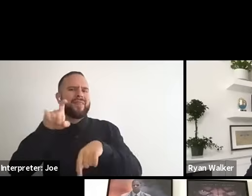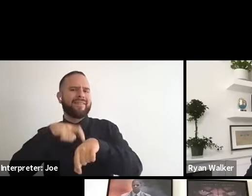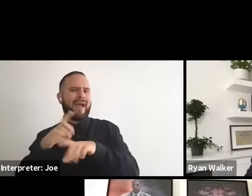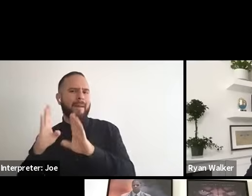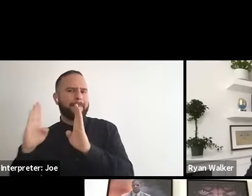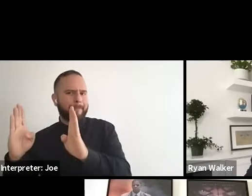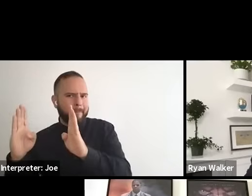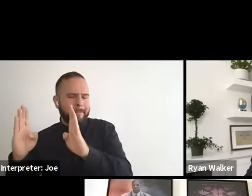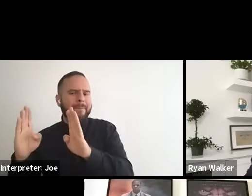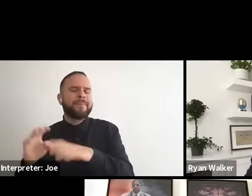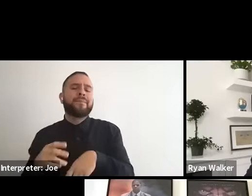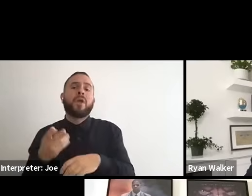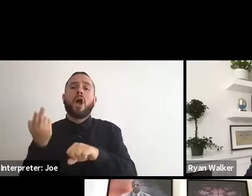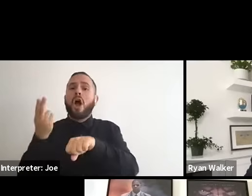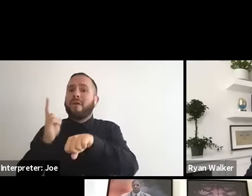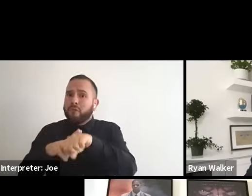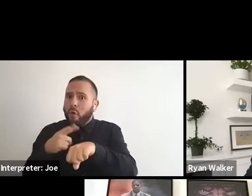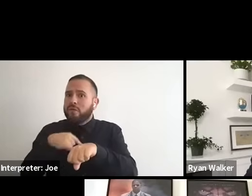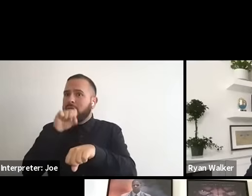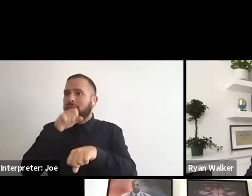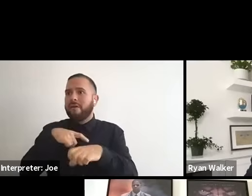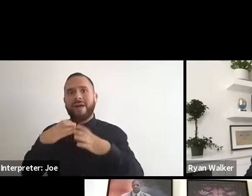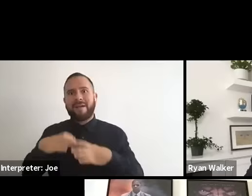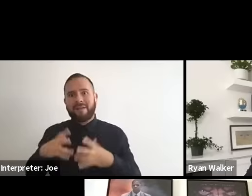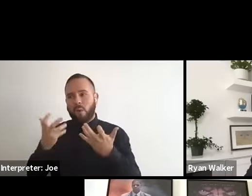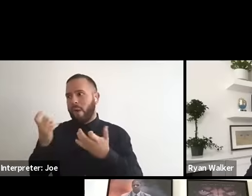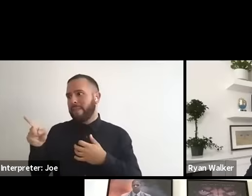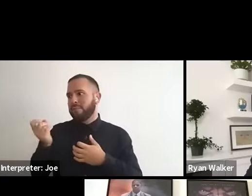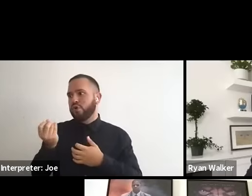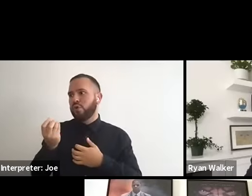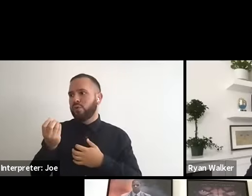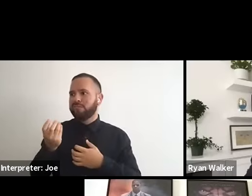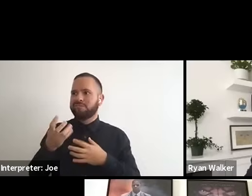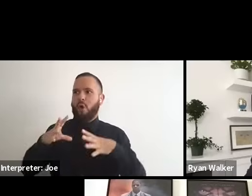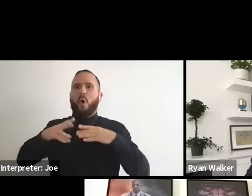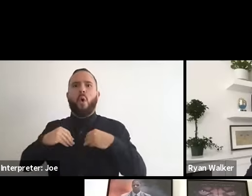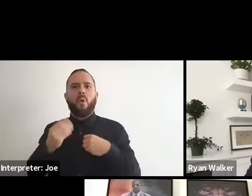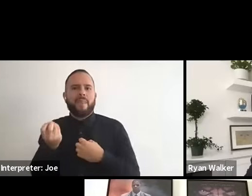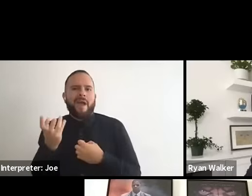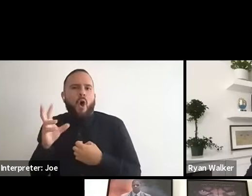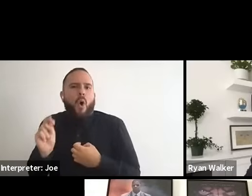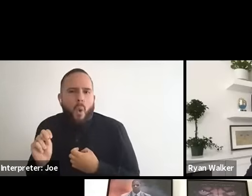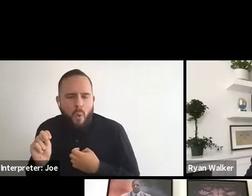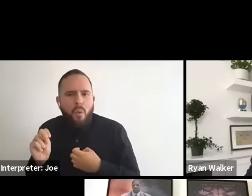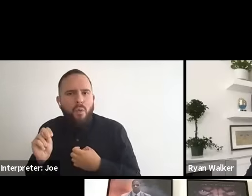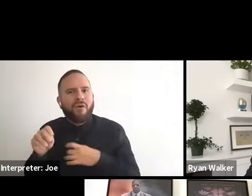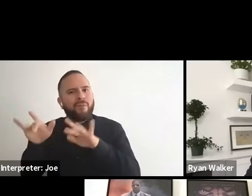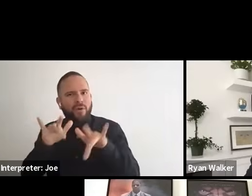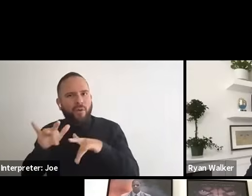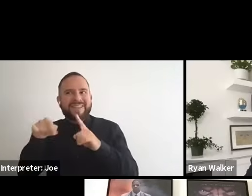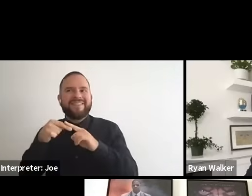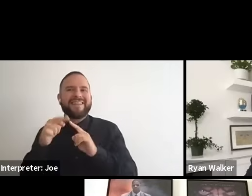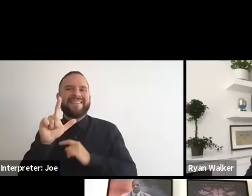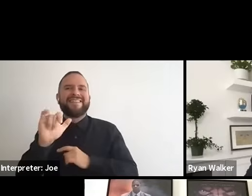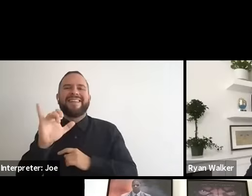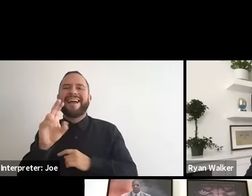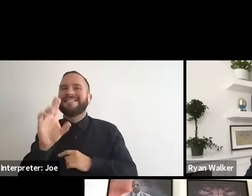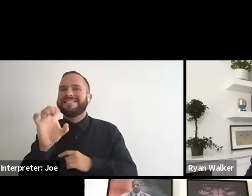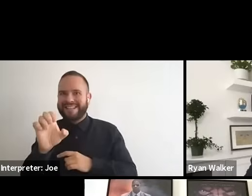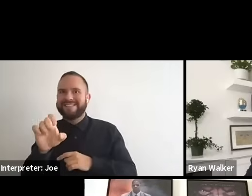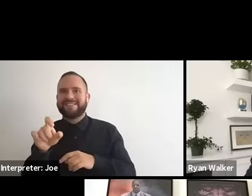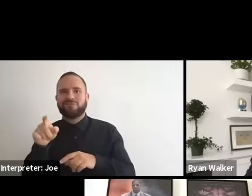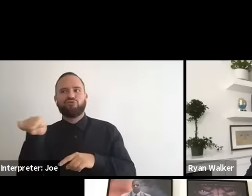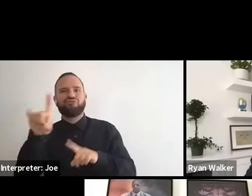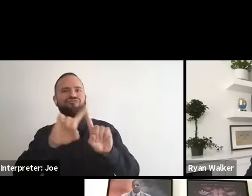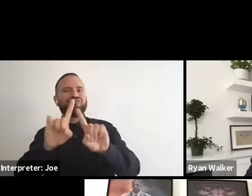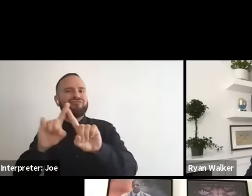I love my clients to be able to own their own recordings and license them to the record company. That would be my preference. But,